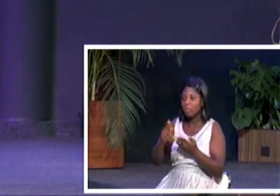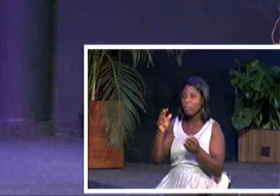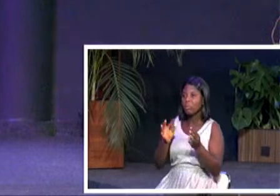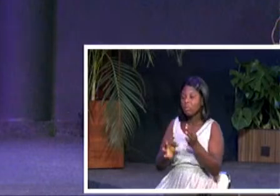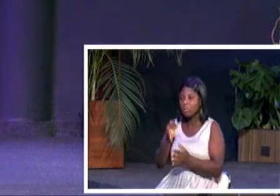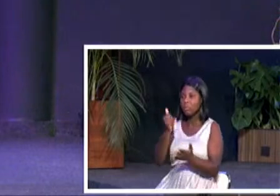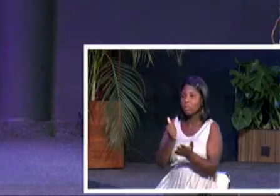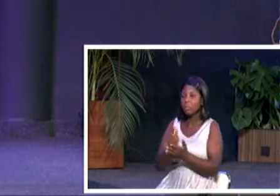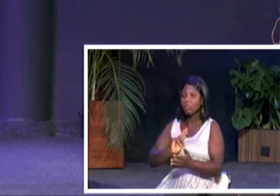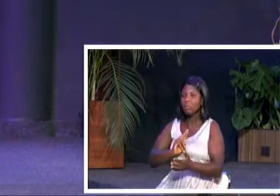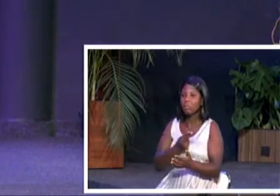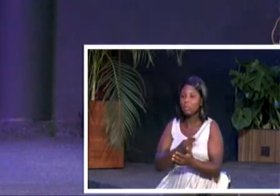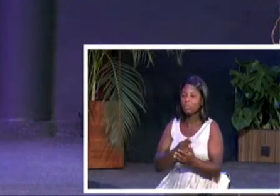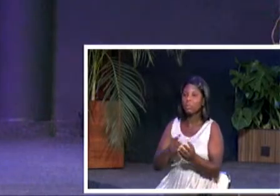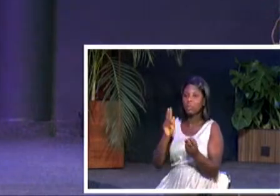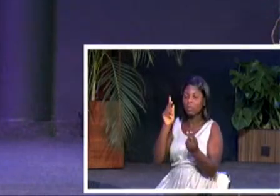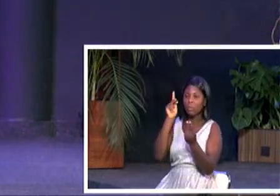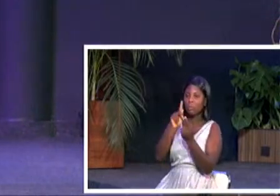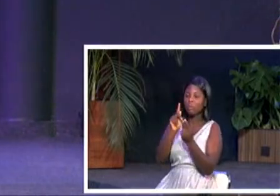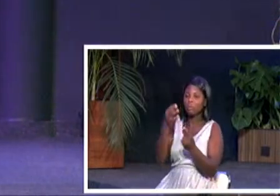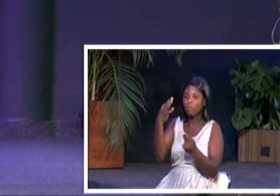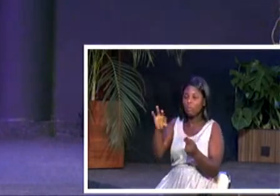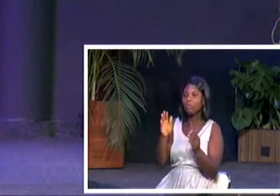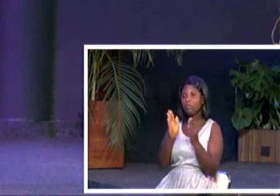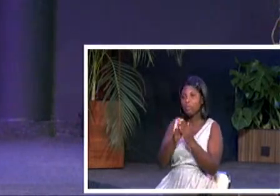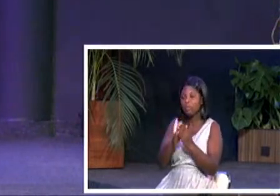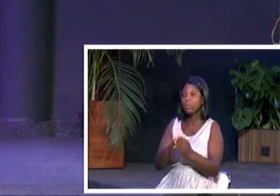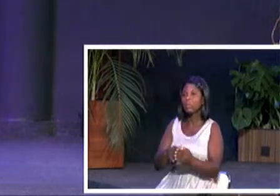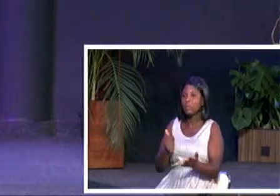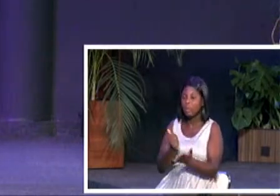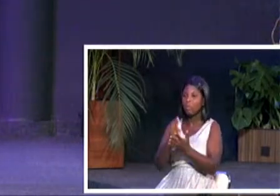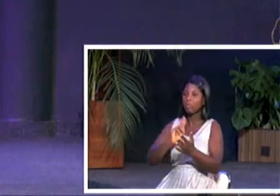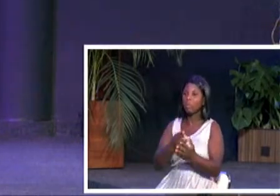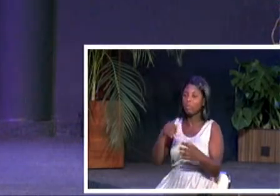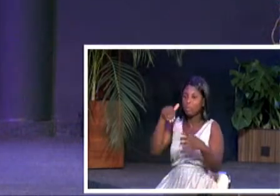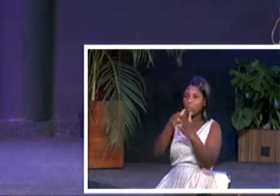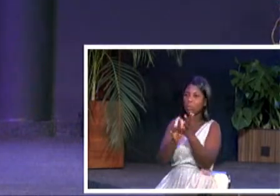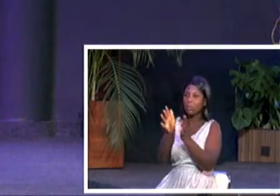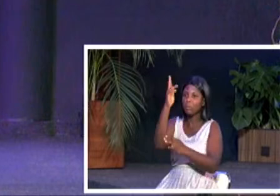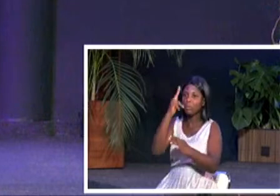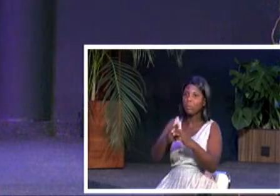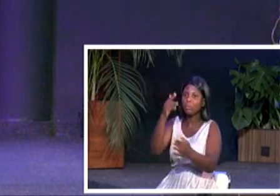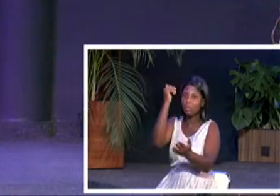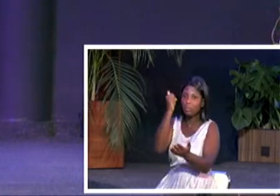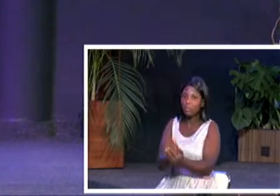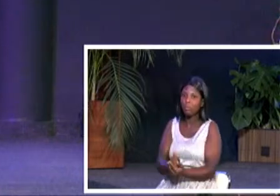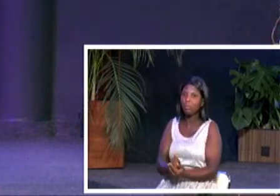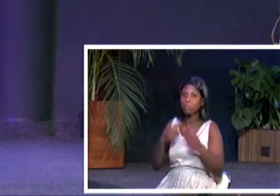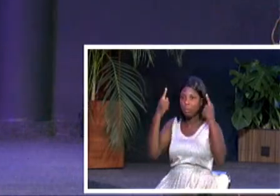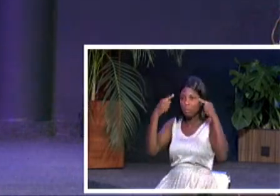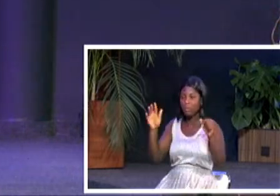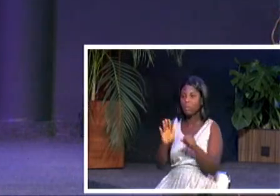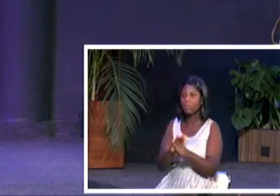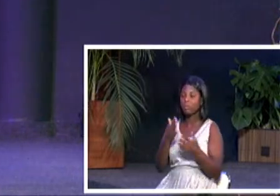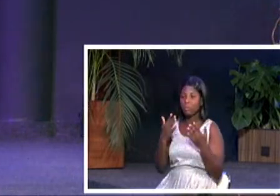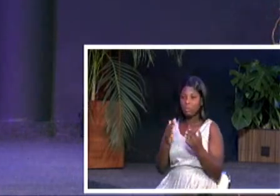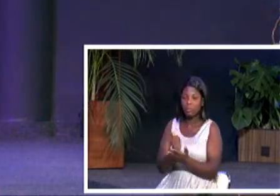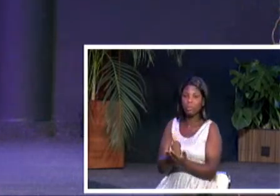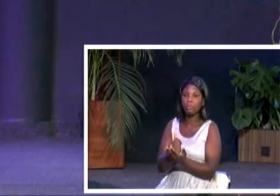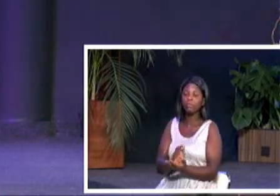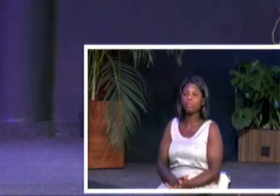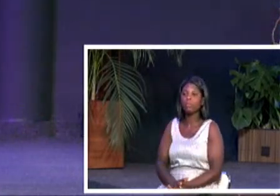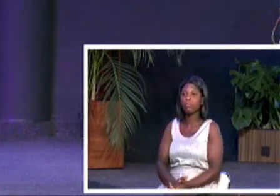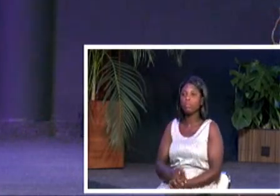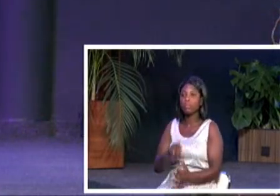the purpose of this meeting will be fulfilled. In Jesus' name we have prayed. Amen. Last week was fireworks in